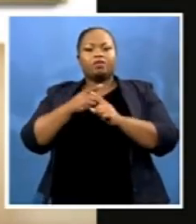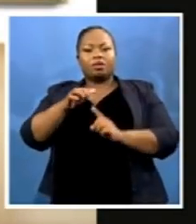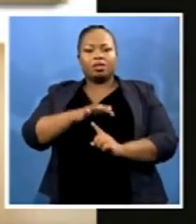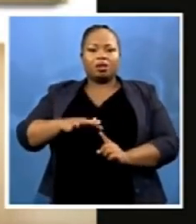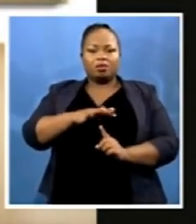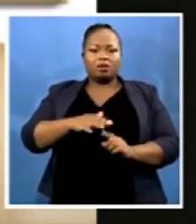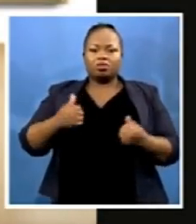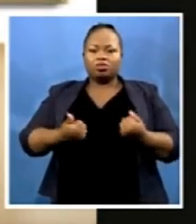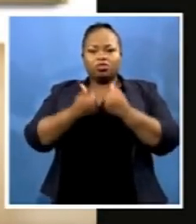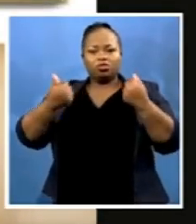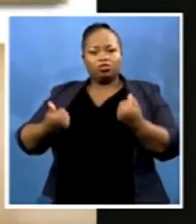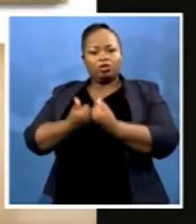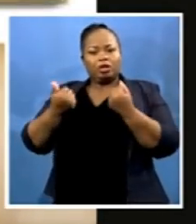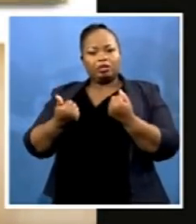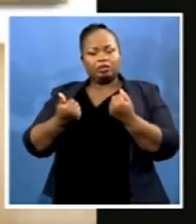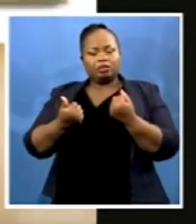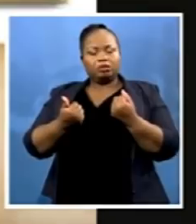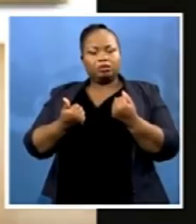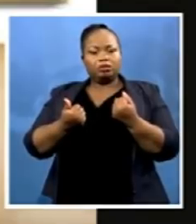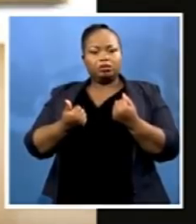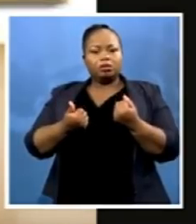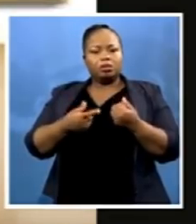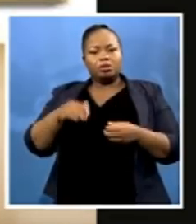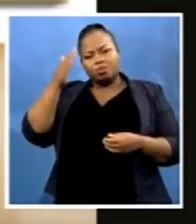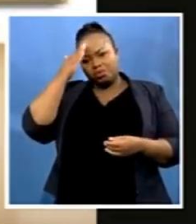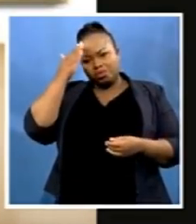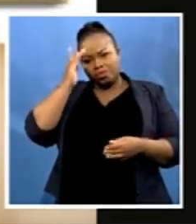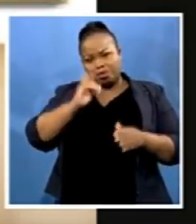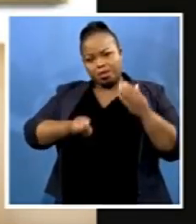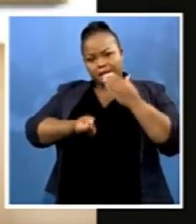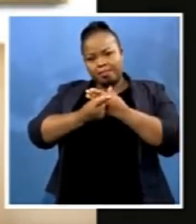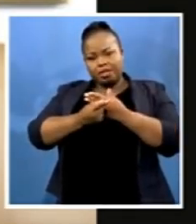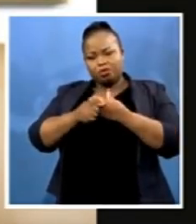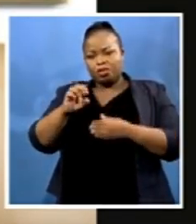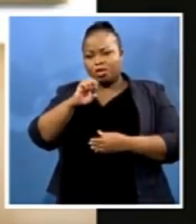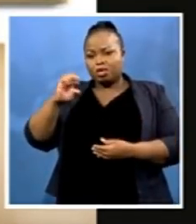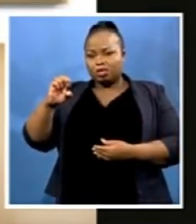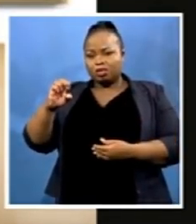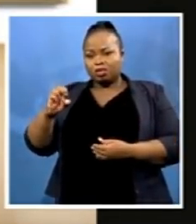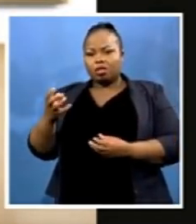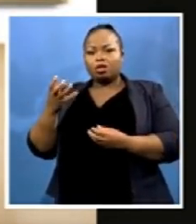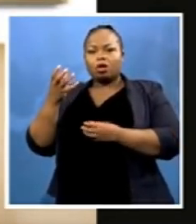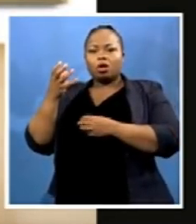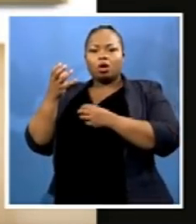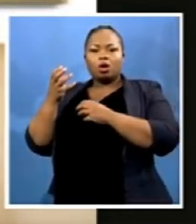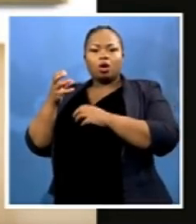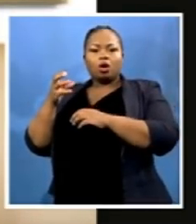recall what happened in Eastern Congo with Ebola, where access is a critical element for a